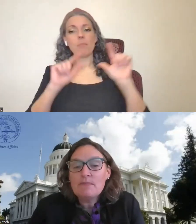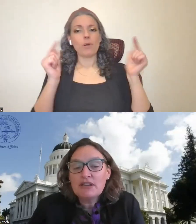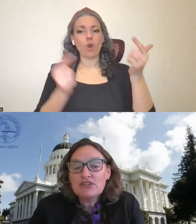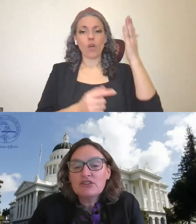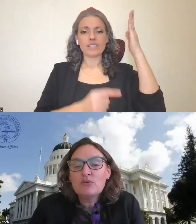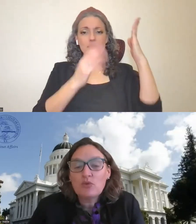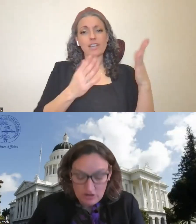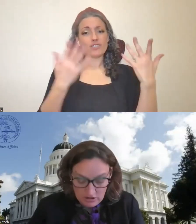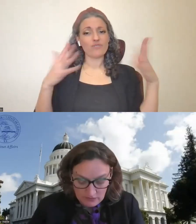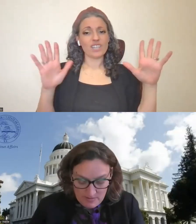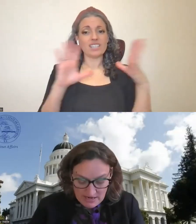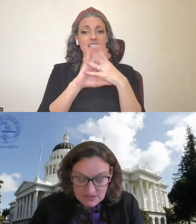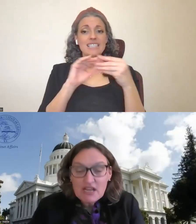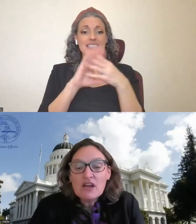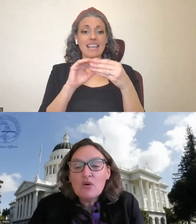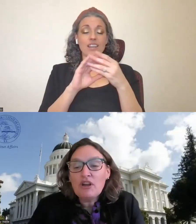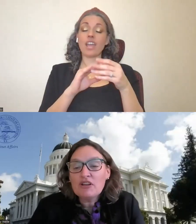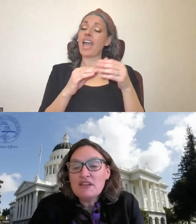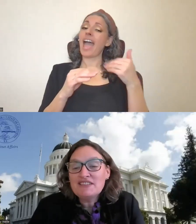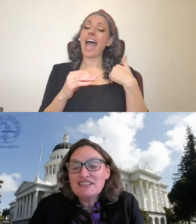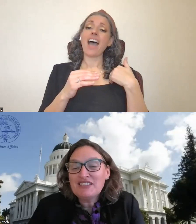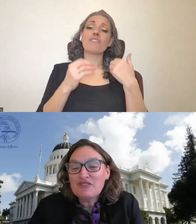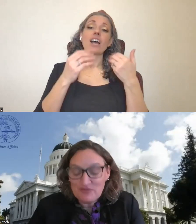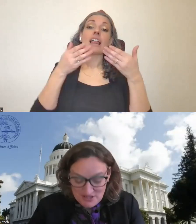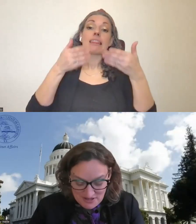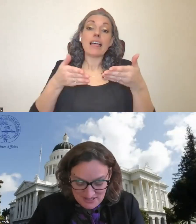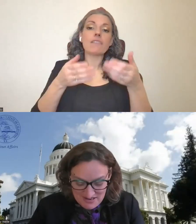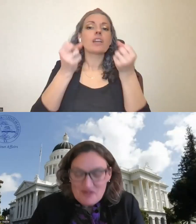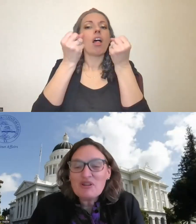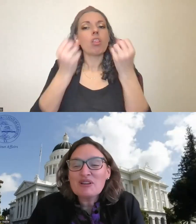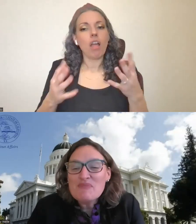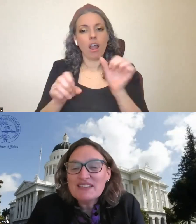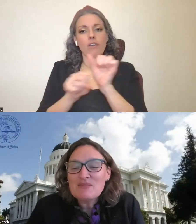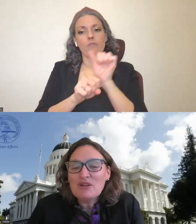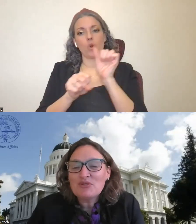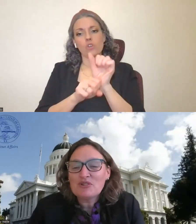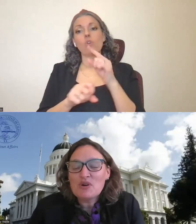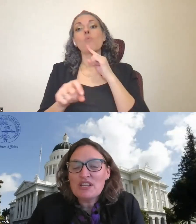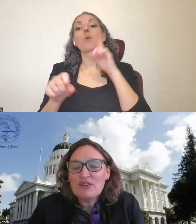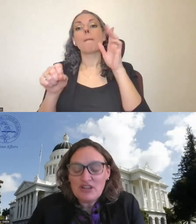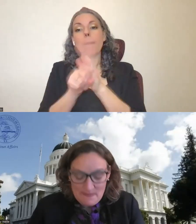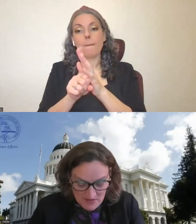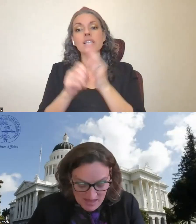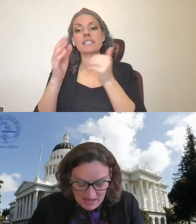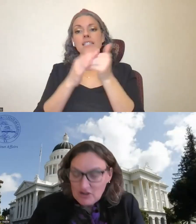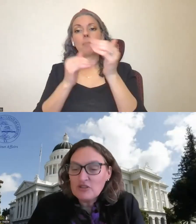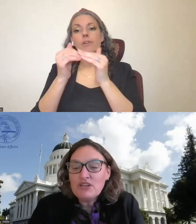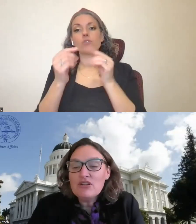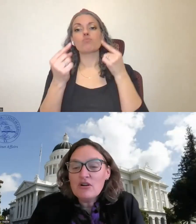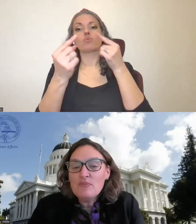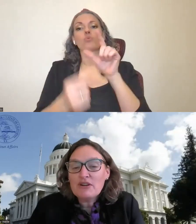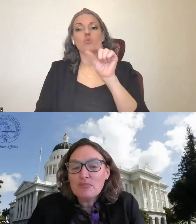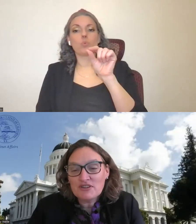said, much work remains. We are committed to deliver the results. We are committed to build towards 2030. And there